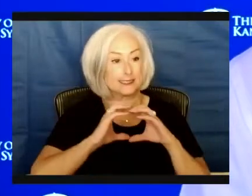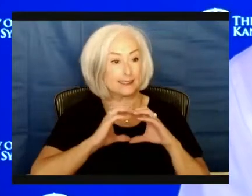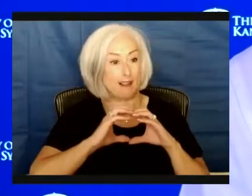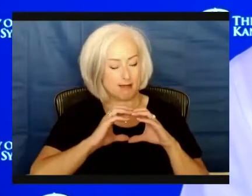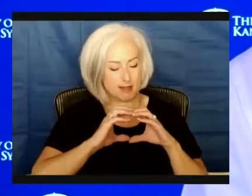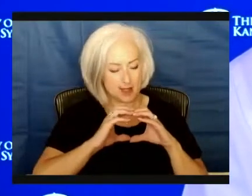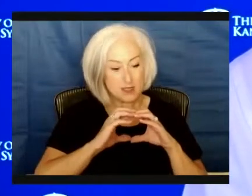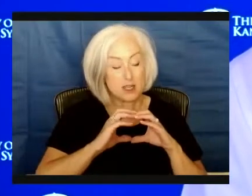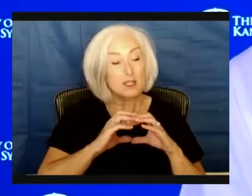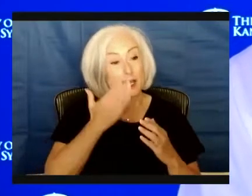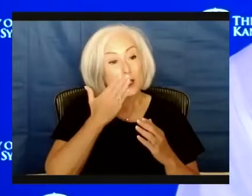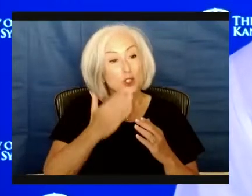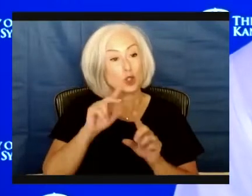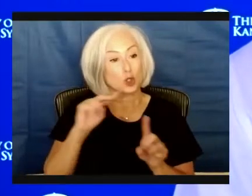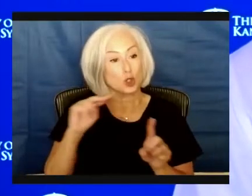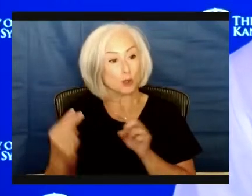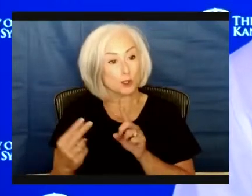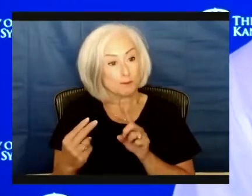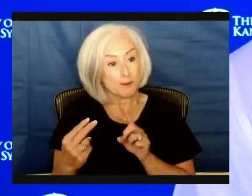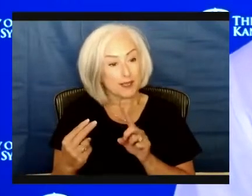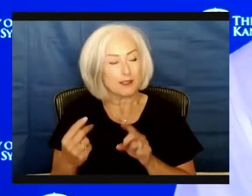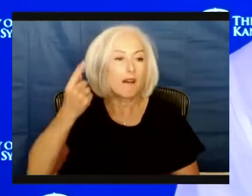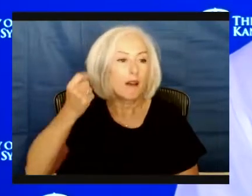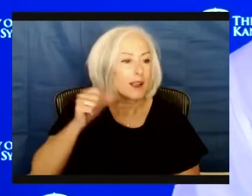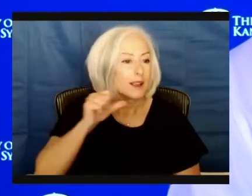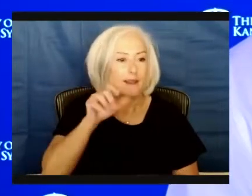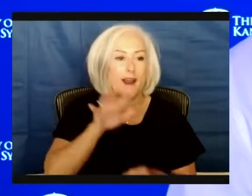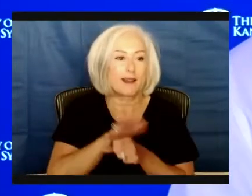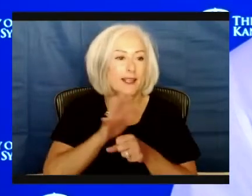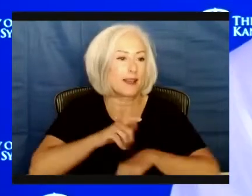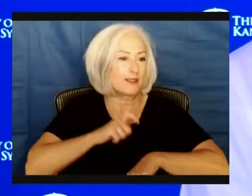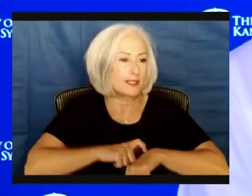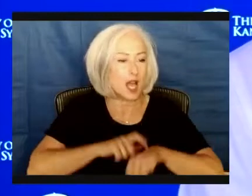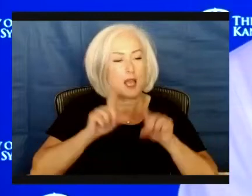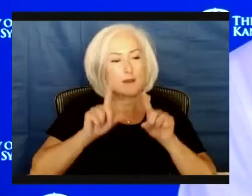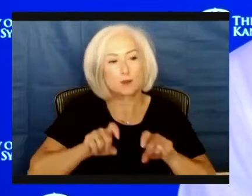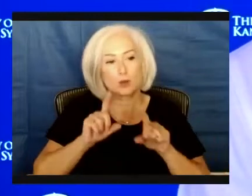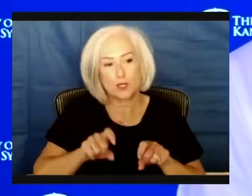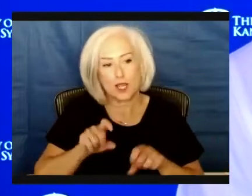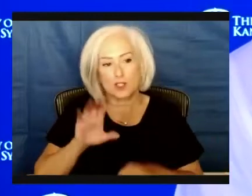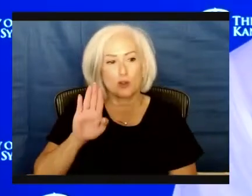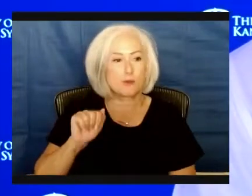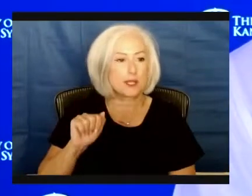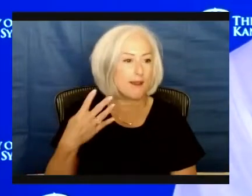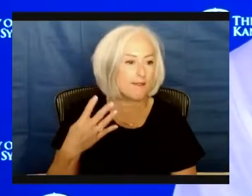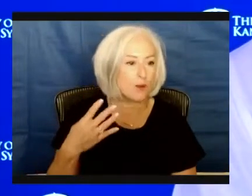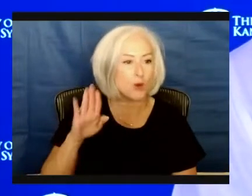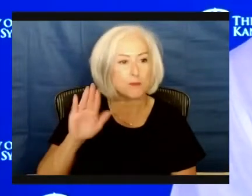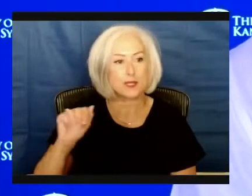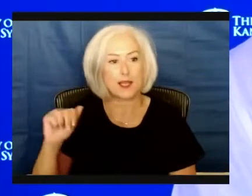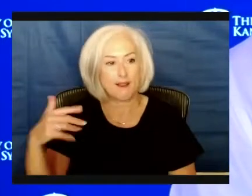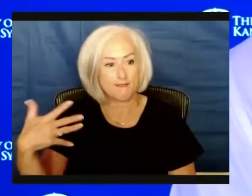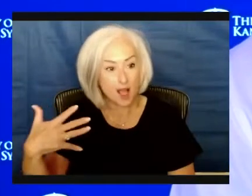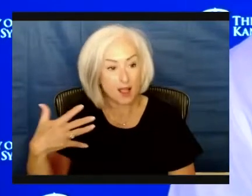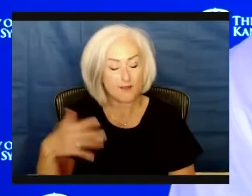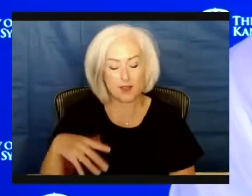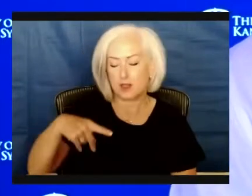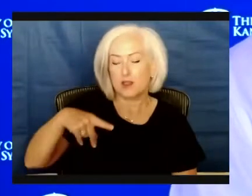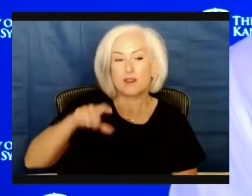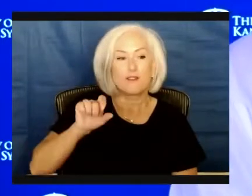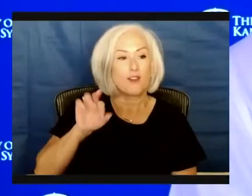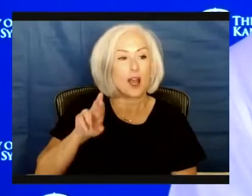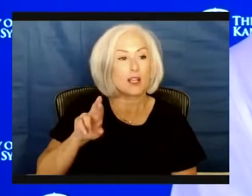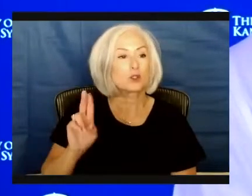have time to do the testing for BA4 or BA5 spike. Just as you said, we know Moderna and Pfizer have been using the Omicron spike, the original